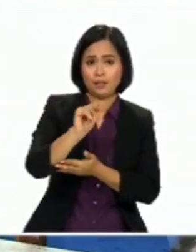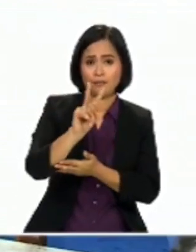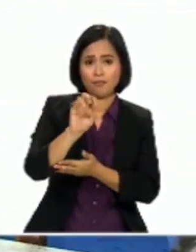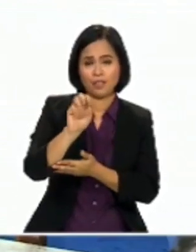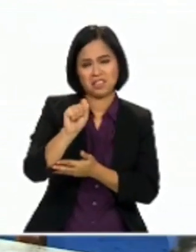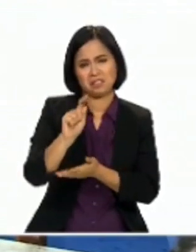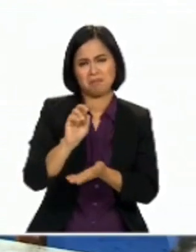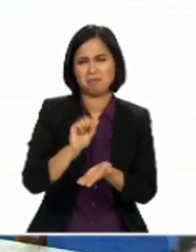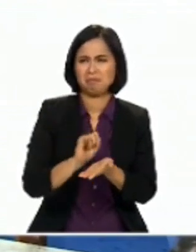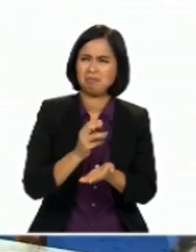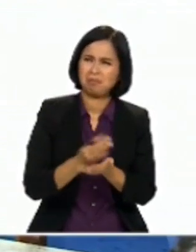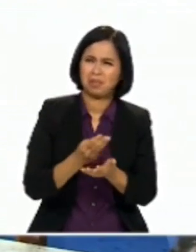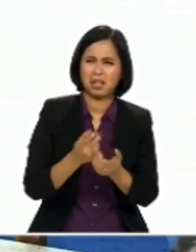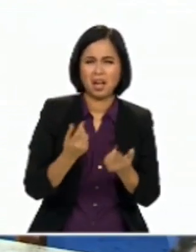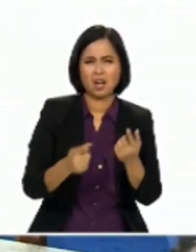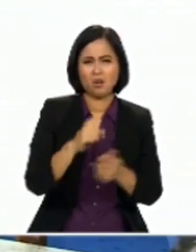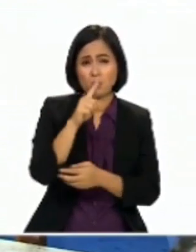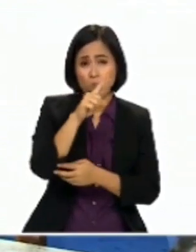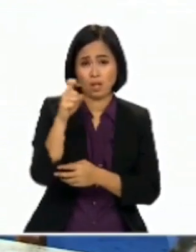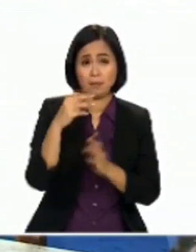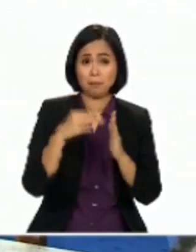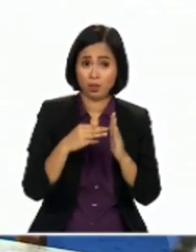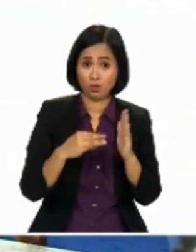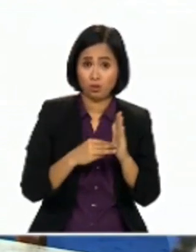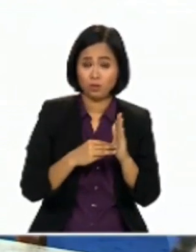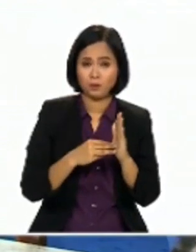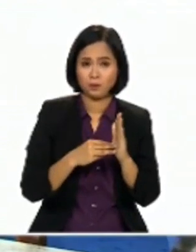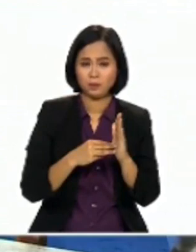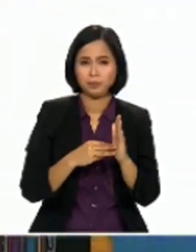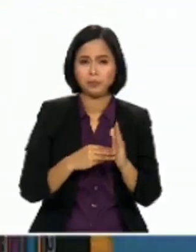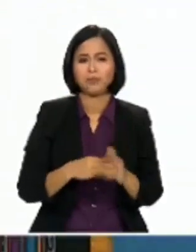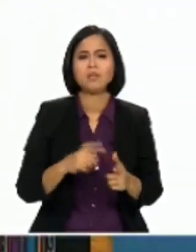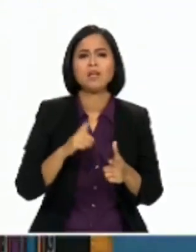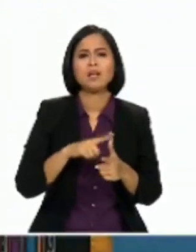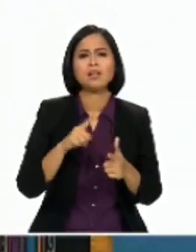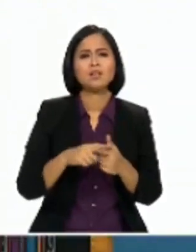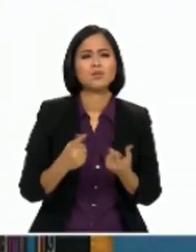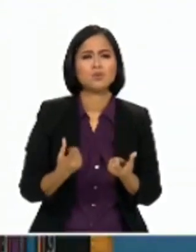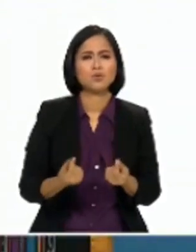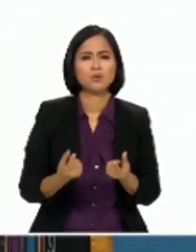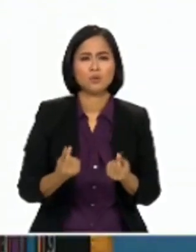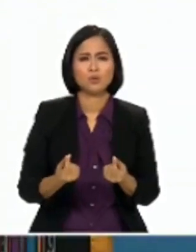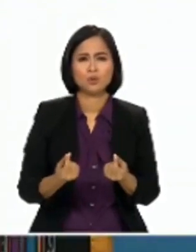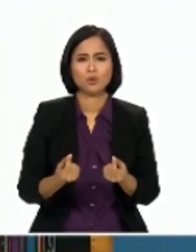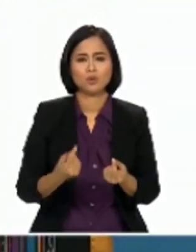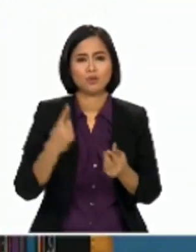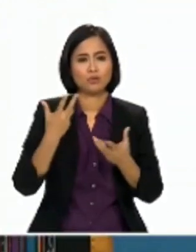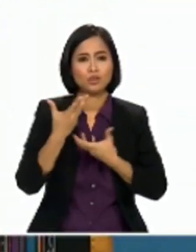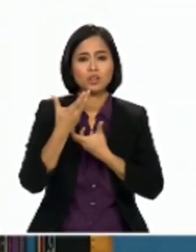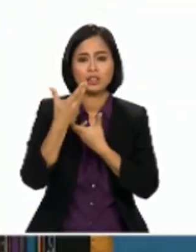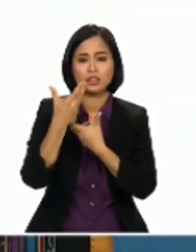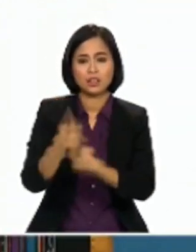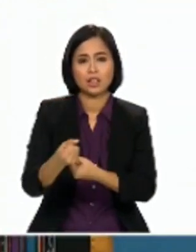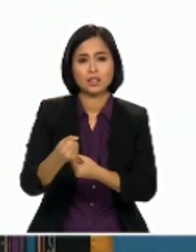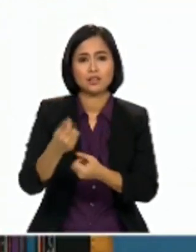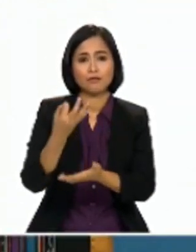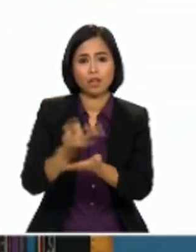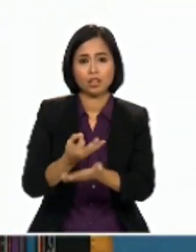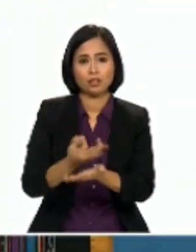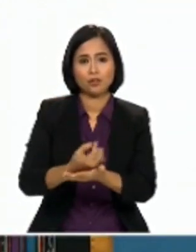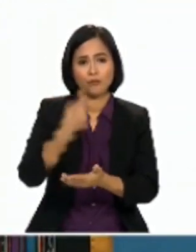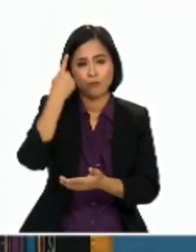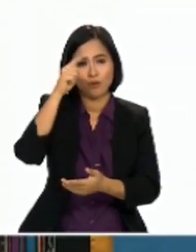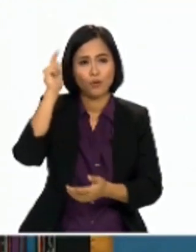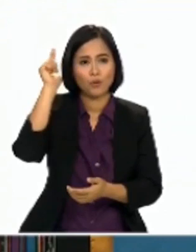ng mga more than 100 billion. Lagay na lang ninyo ng ano, trust fund for the government.